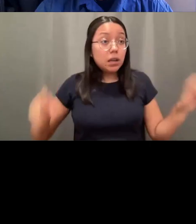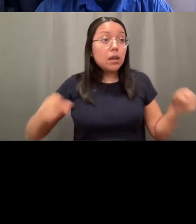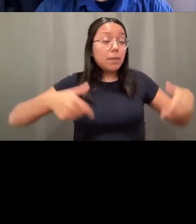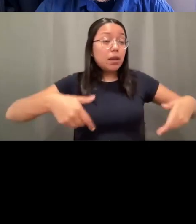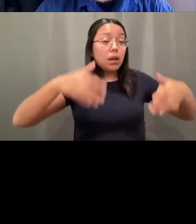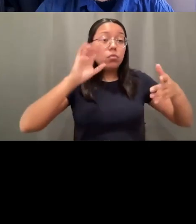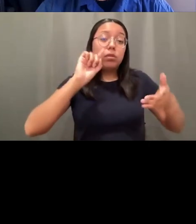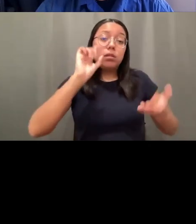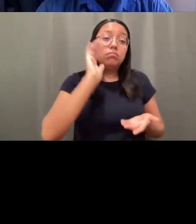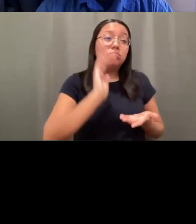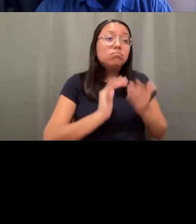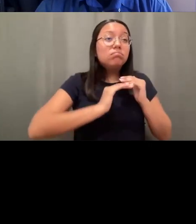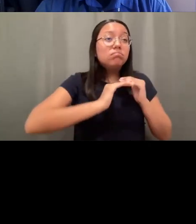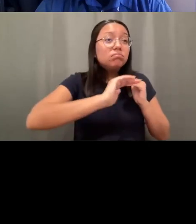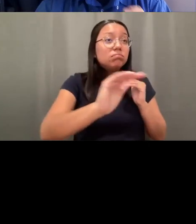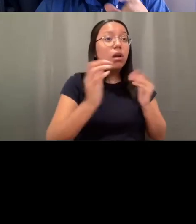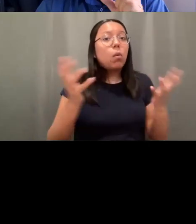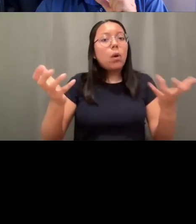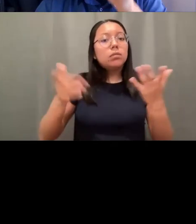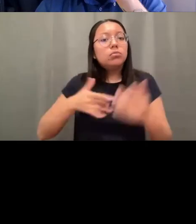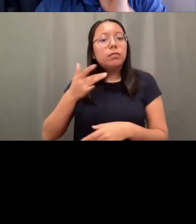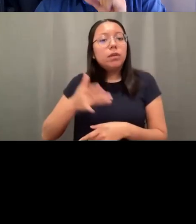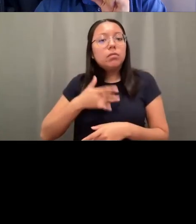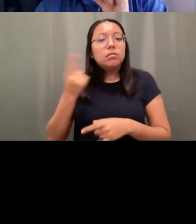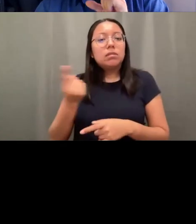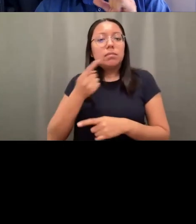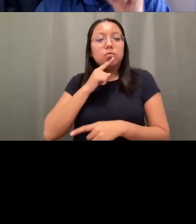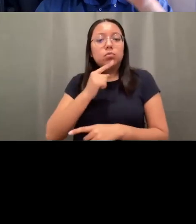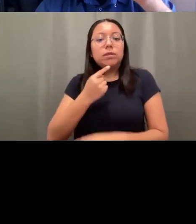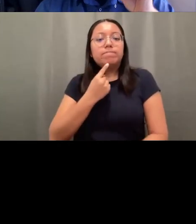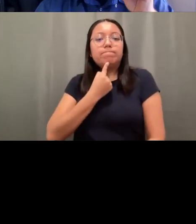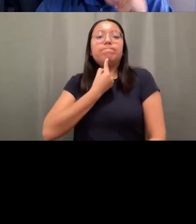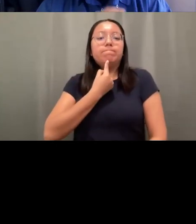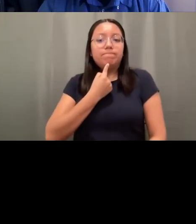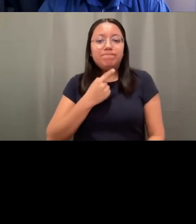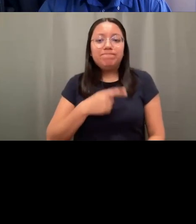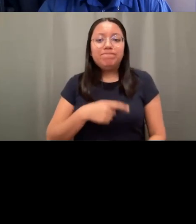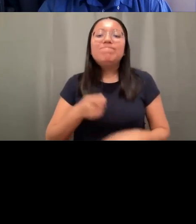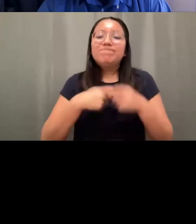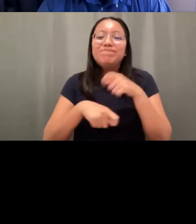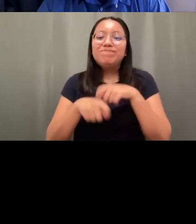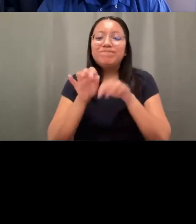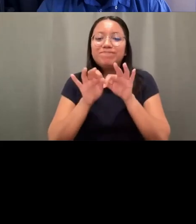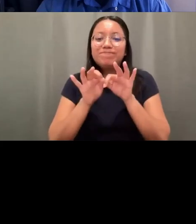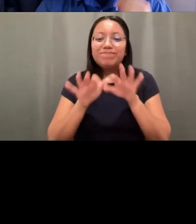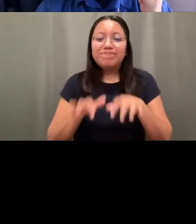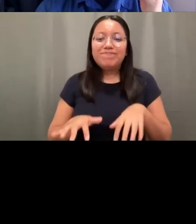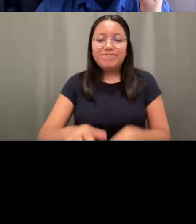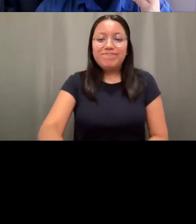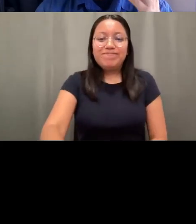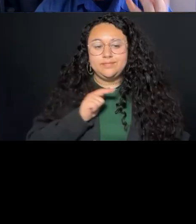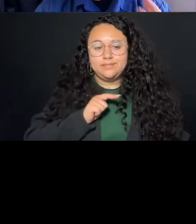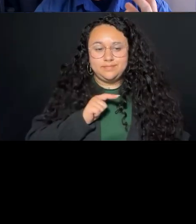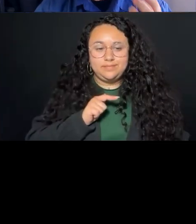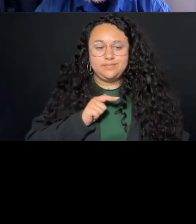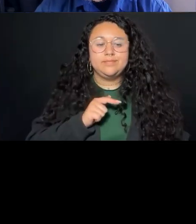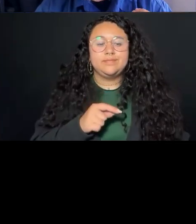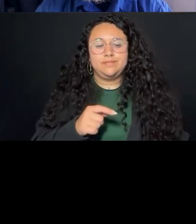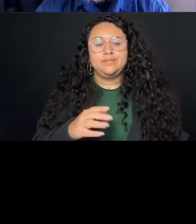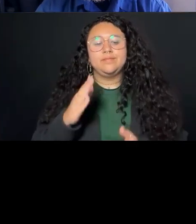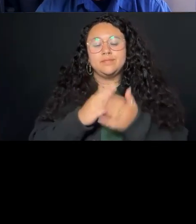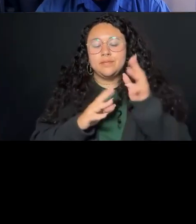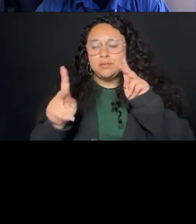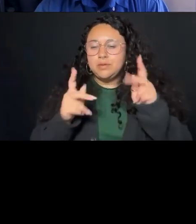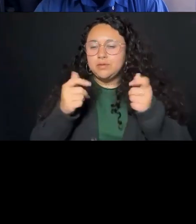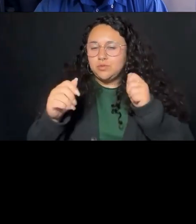to communicate something to others. This is the lesser of these three bullet points. Generally, it's viewed as a